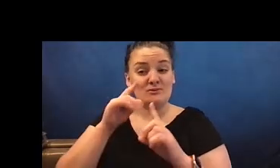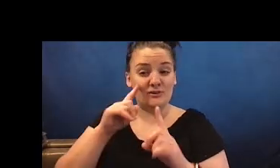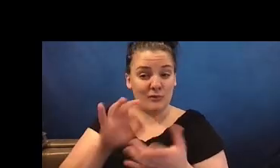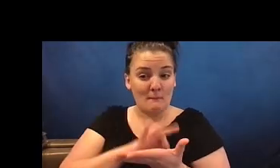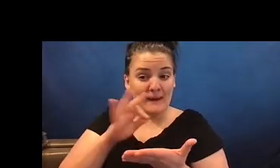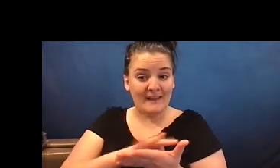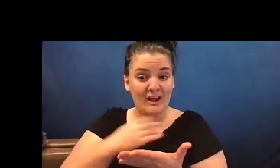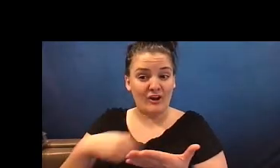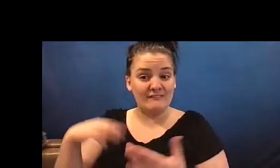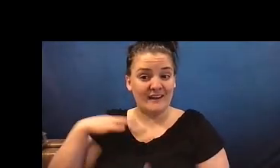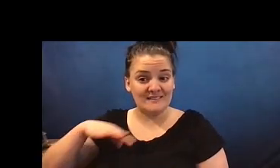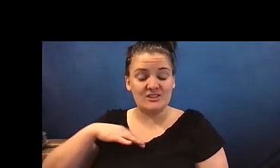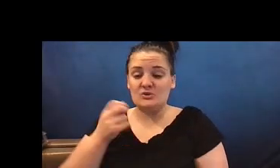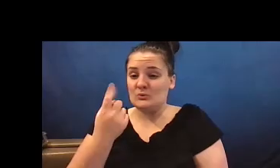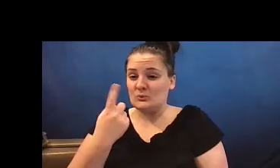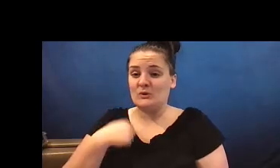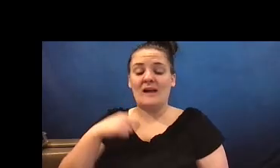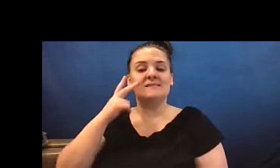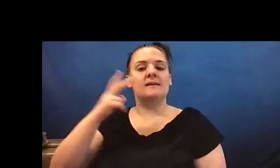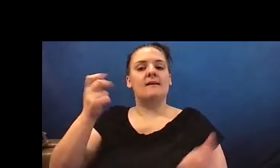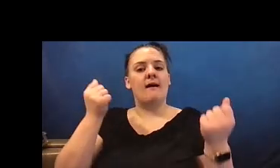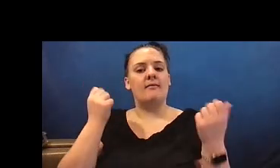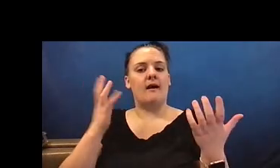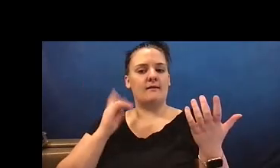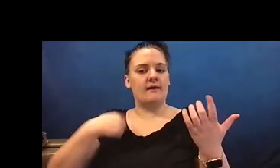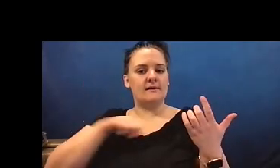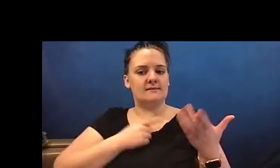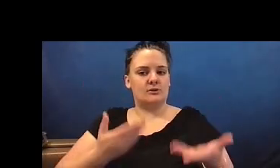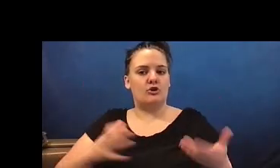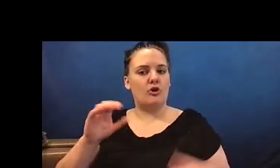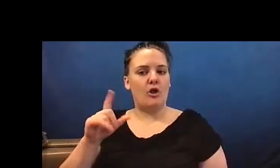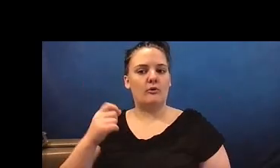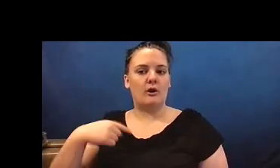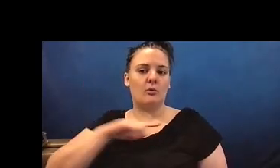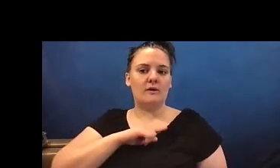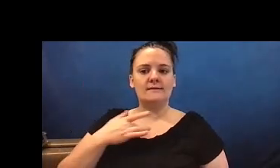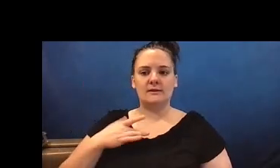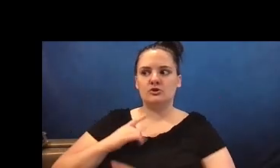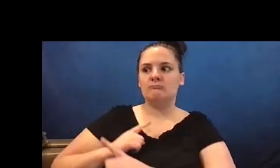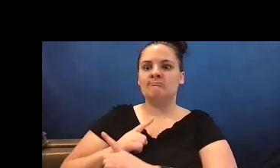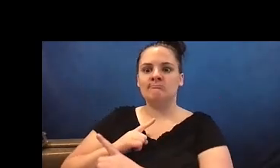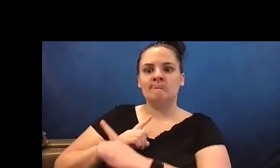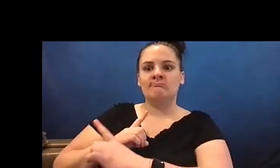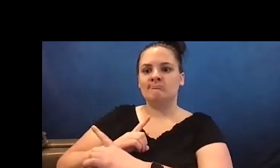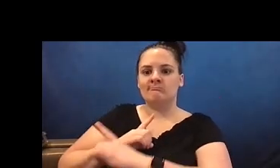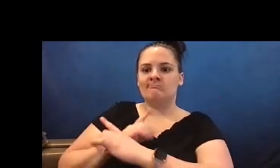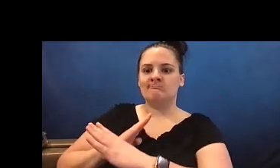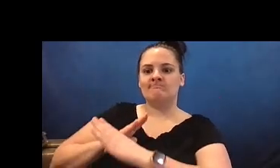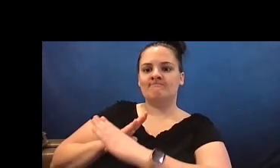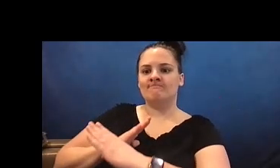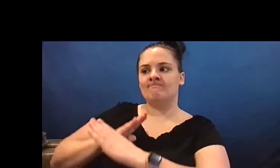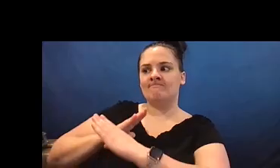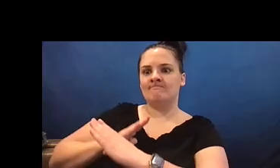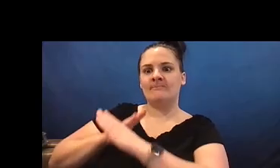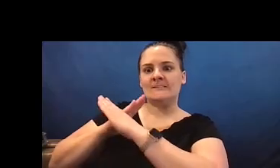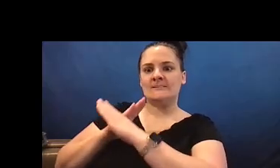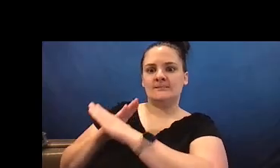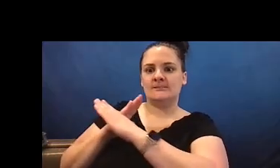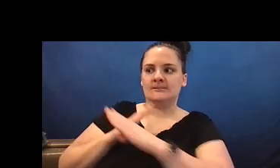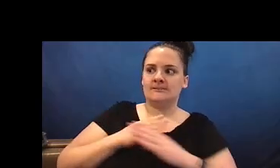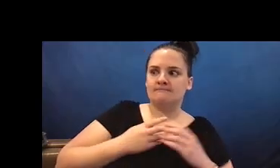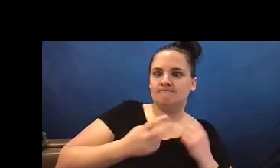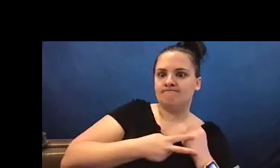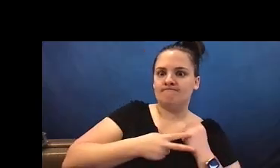see a lot of defense played in Colorado. We got to take that down, or we're not going to survive. And you wonder about